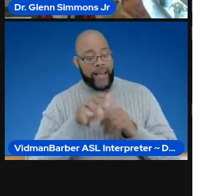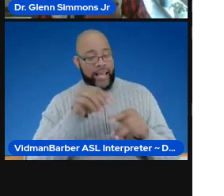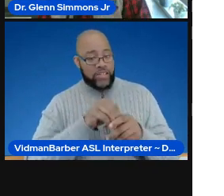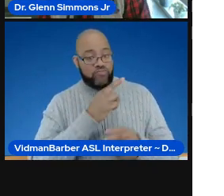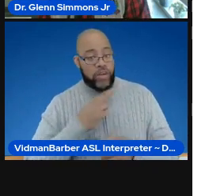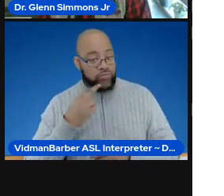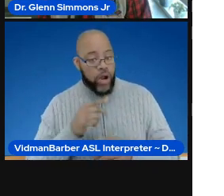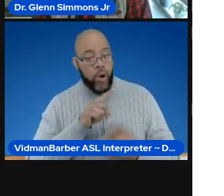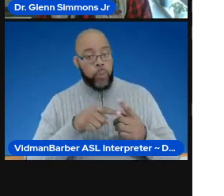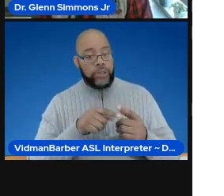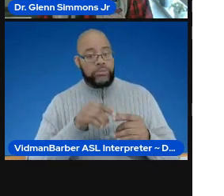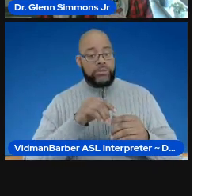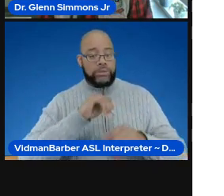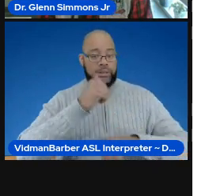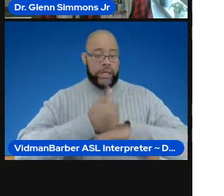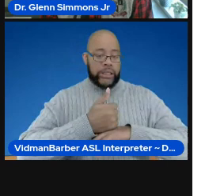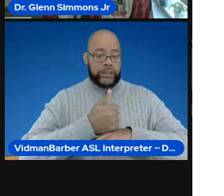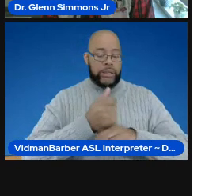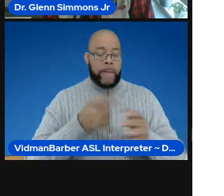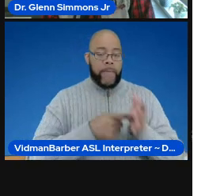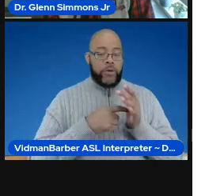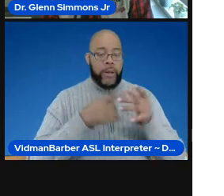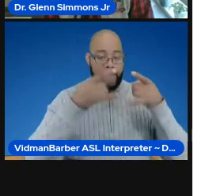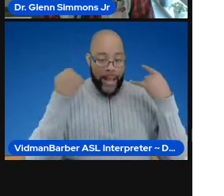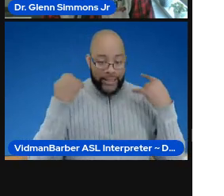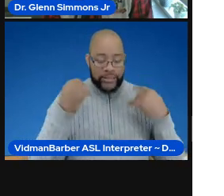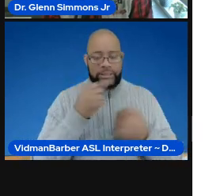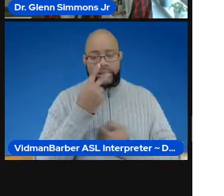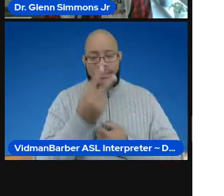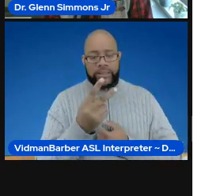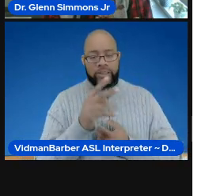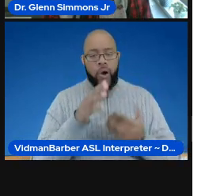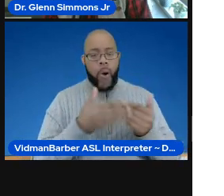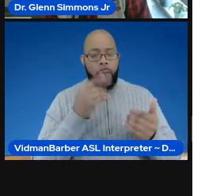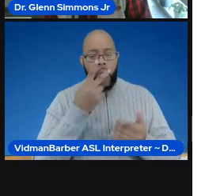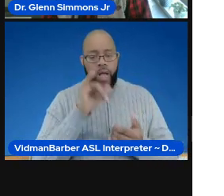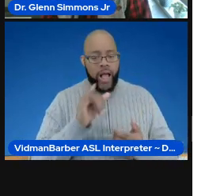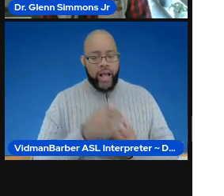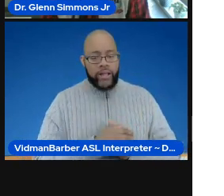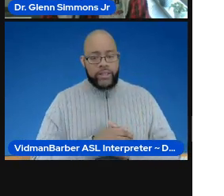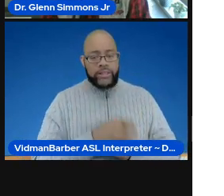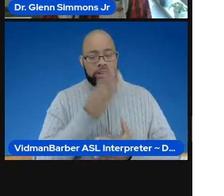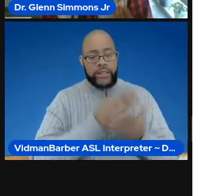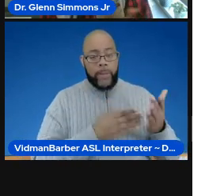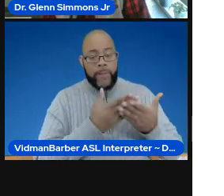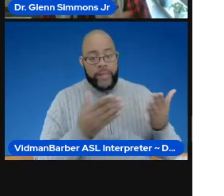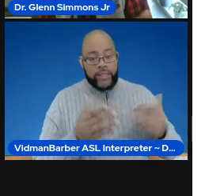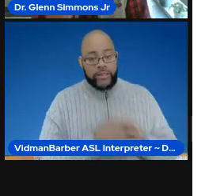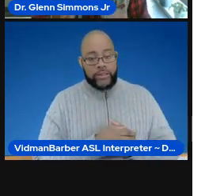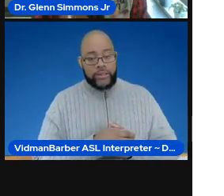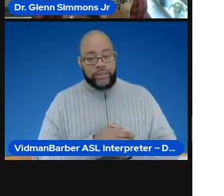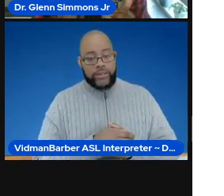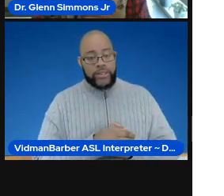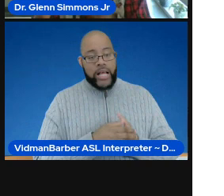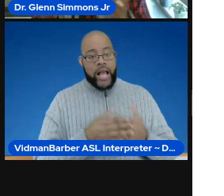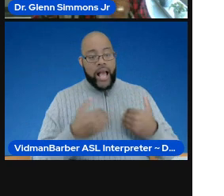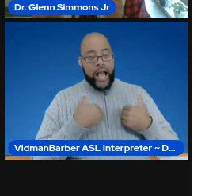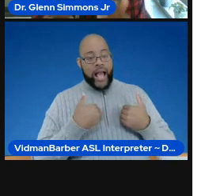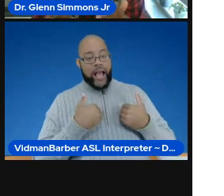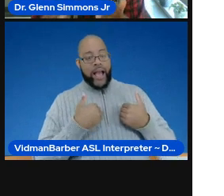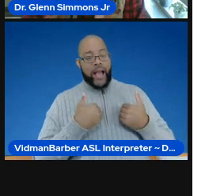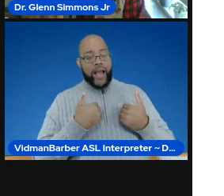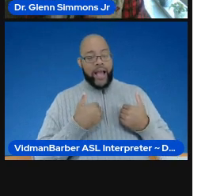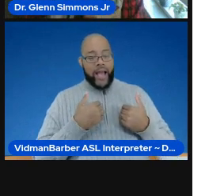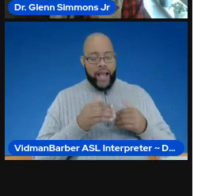when they instituted the mandatory masking. And you can see it almost looks like some of these things have kind of a